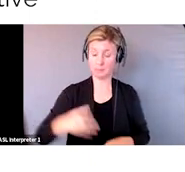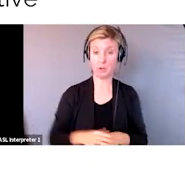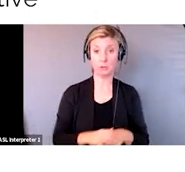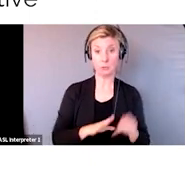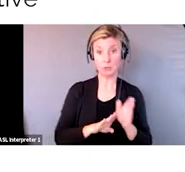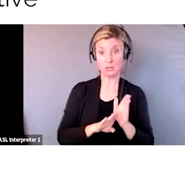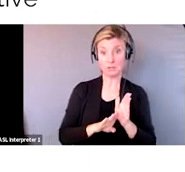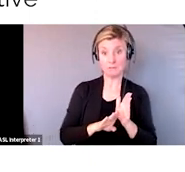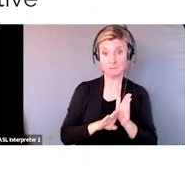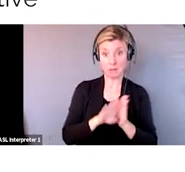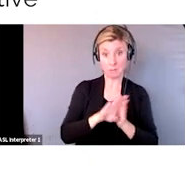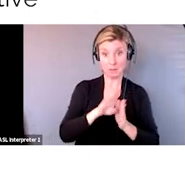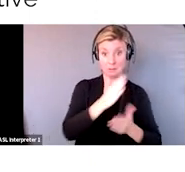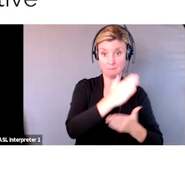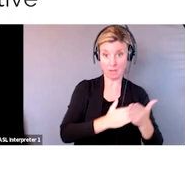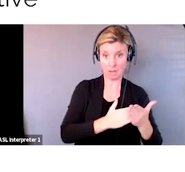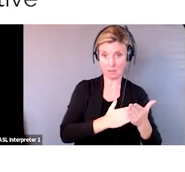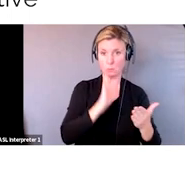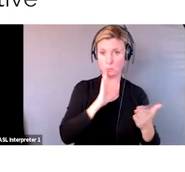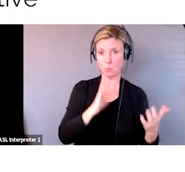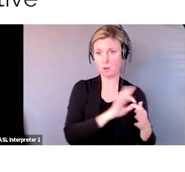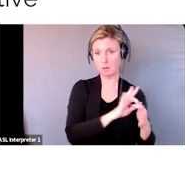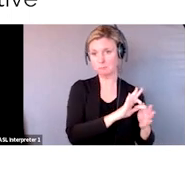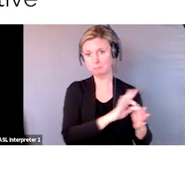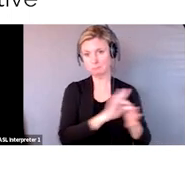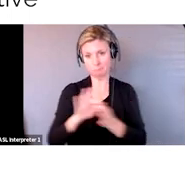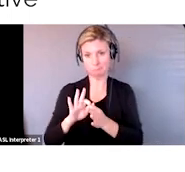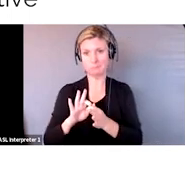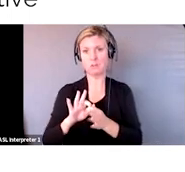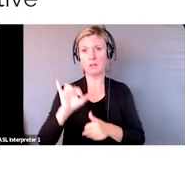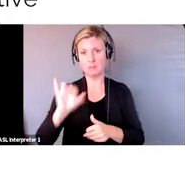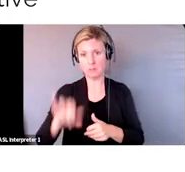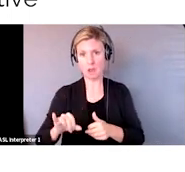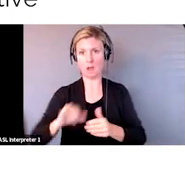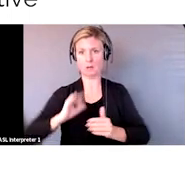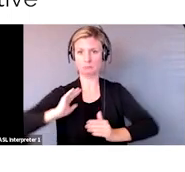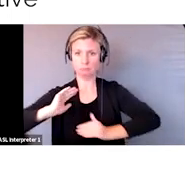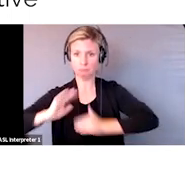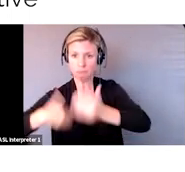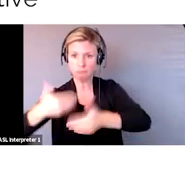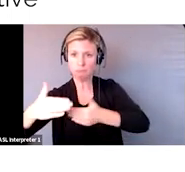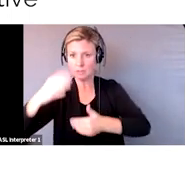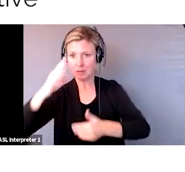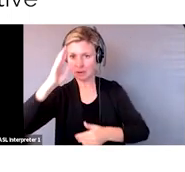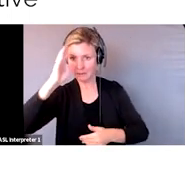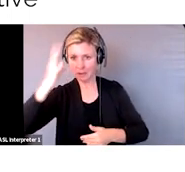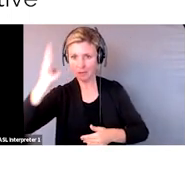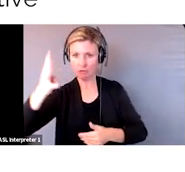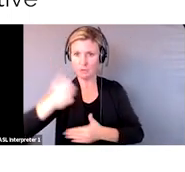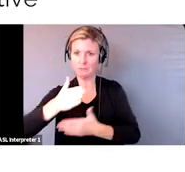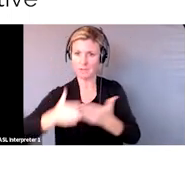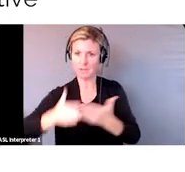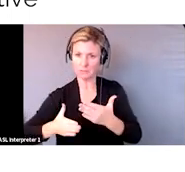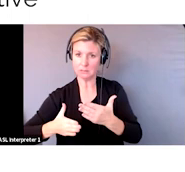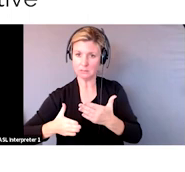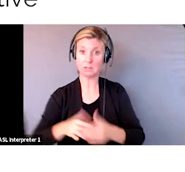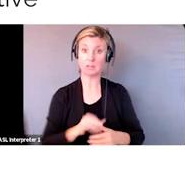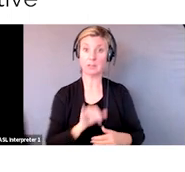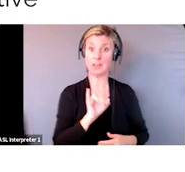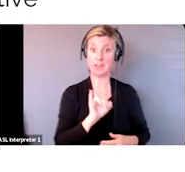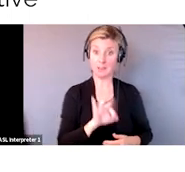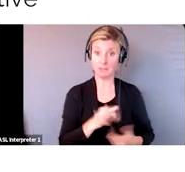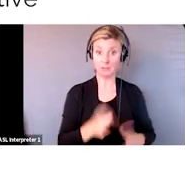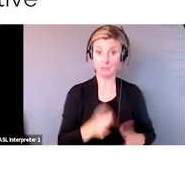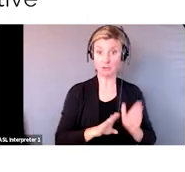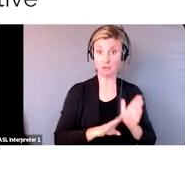links to this phase through the disclosure of an innovation within the company. If you've developed something, then it moves into a protection and maintenance